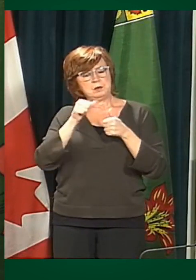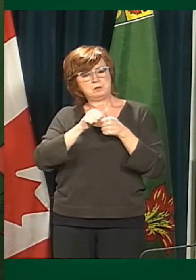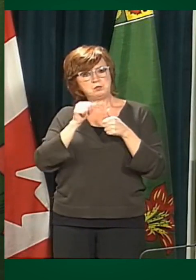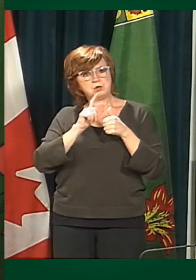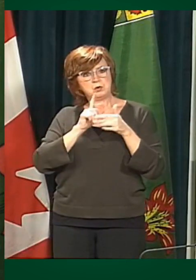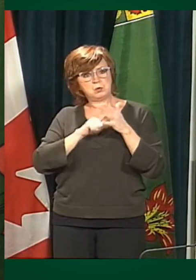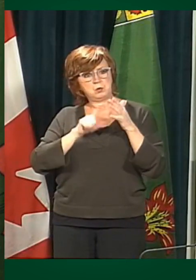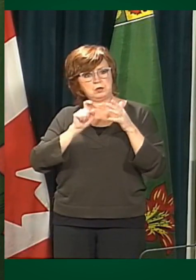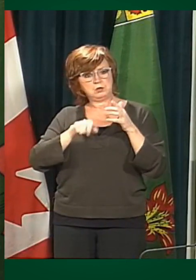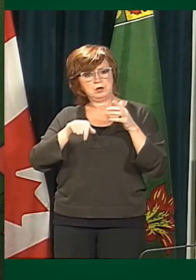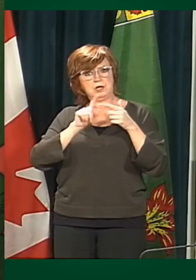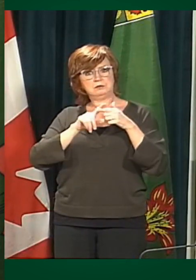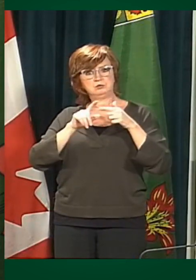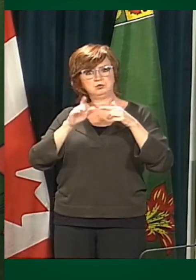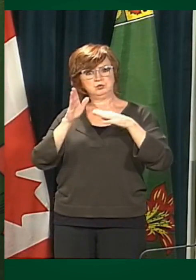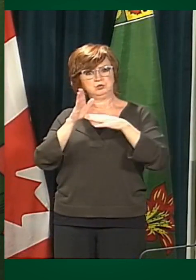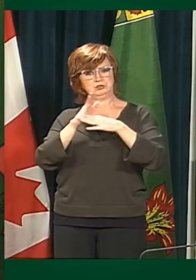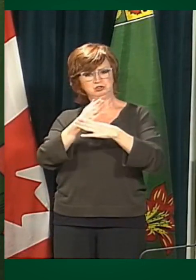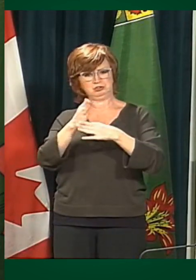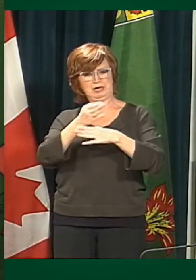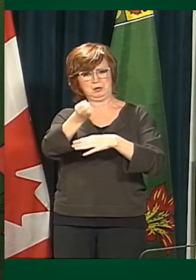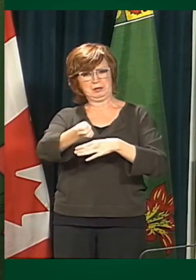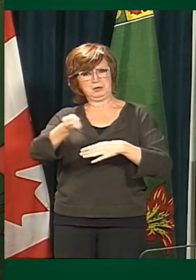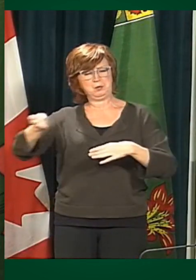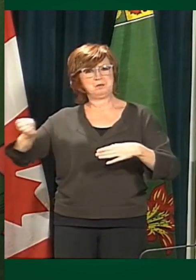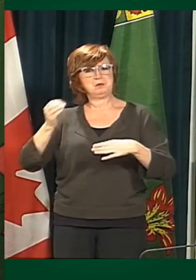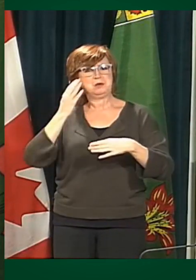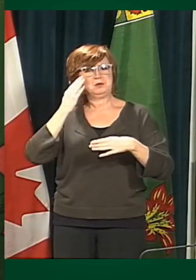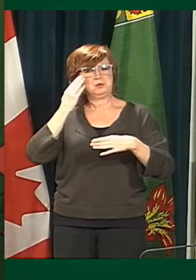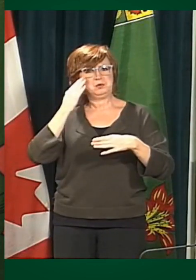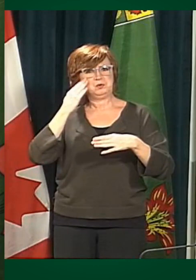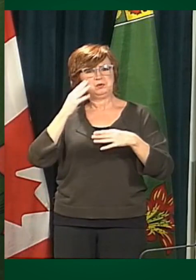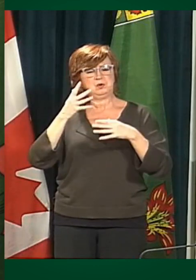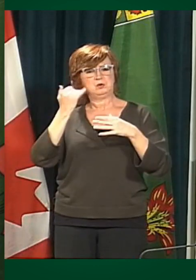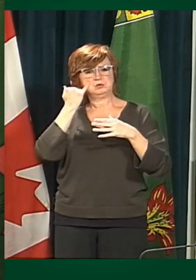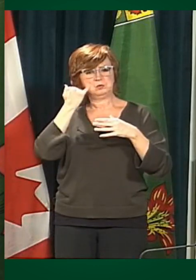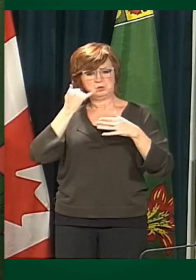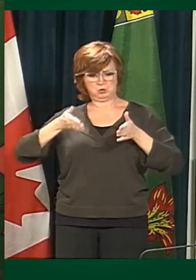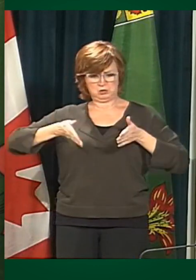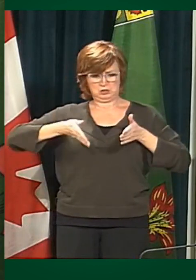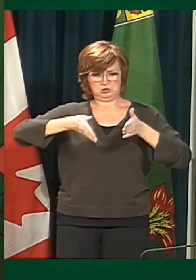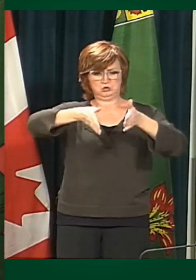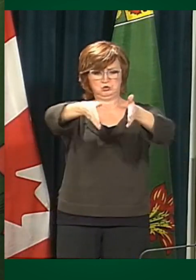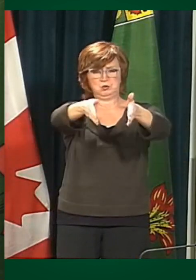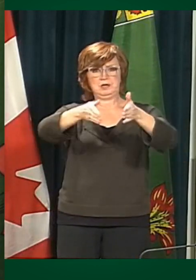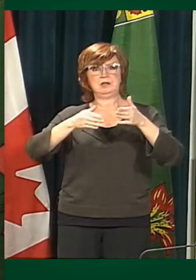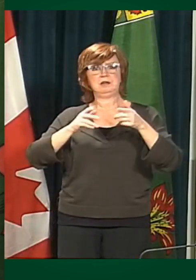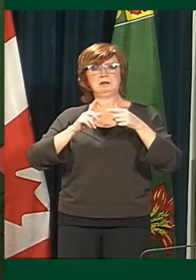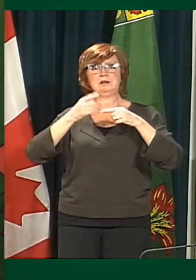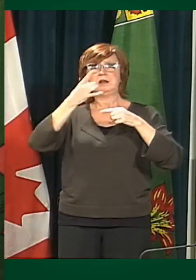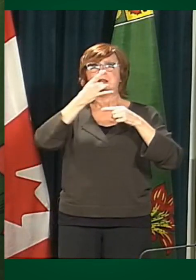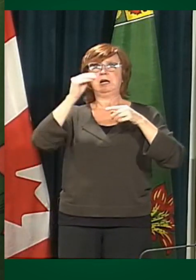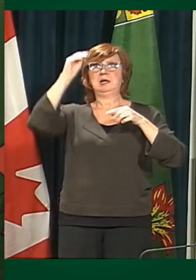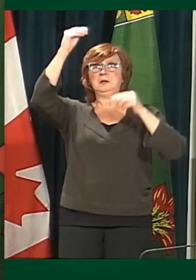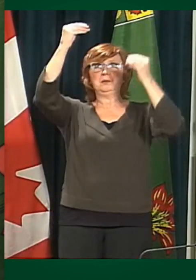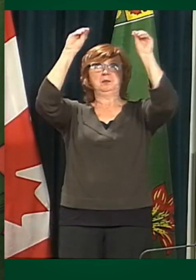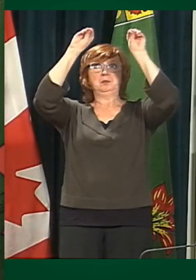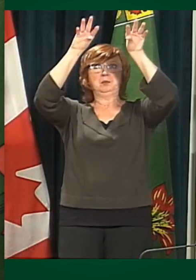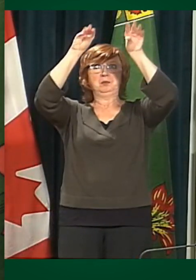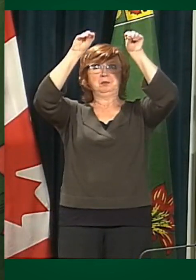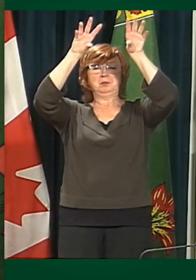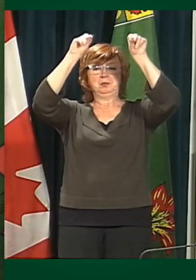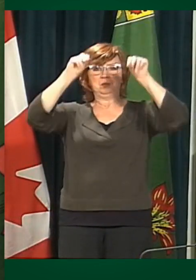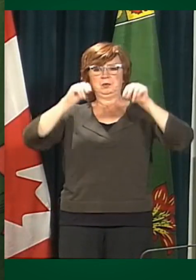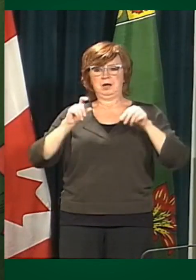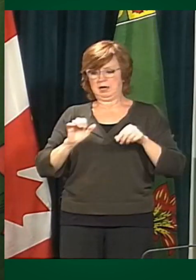crosswalk, which you have to press, otherwise it won't turn green, allowing you to cross. You can use your elbow to press it. It doesn't have to be your hand, for